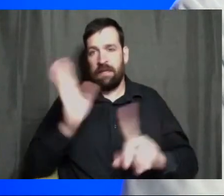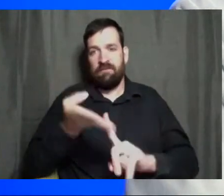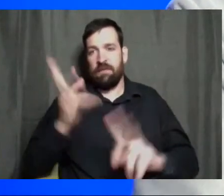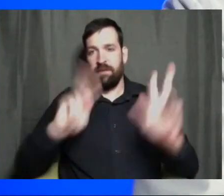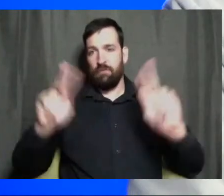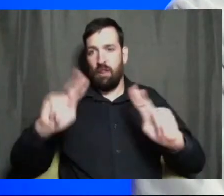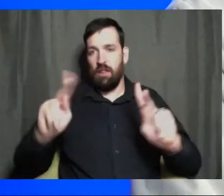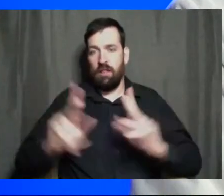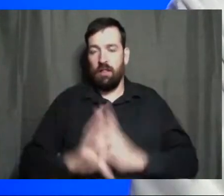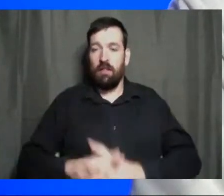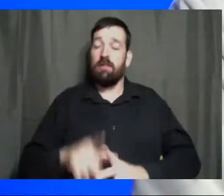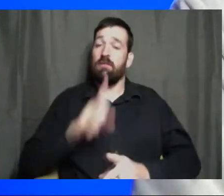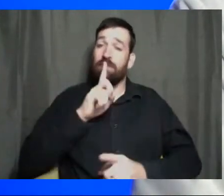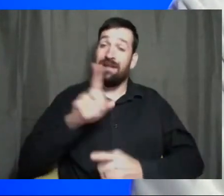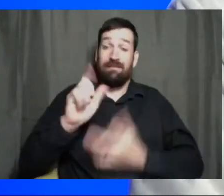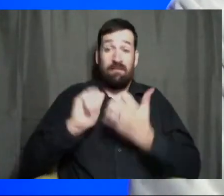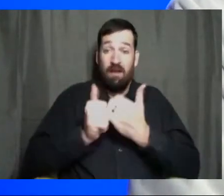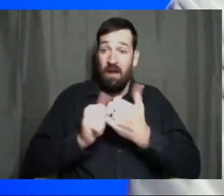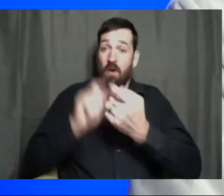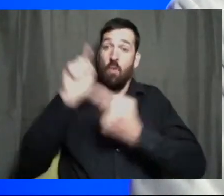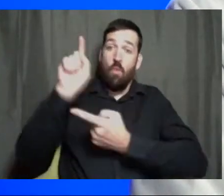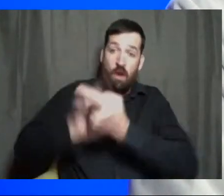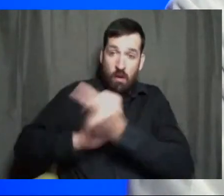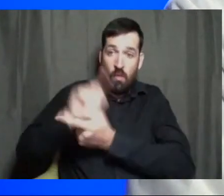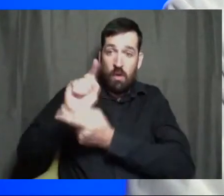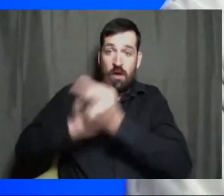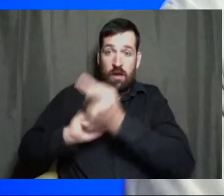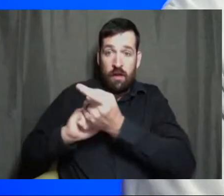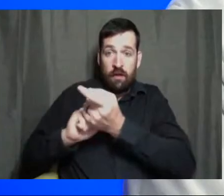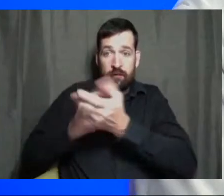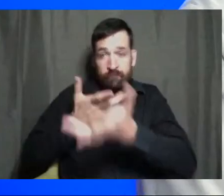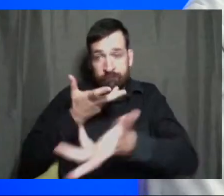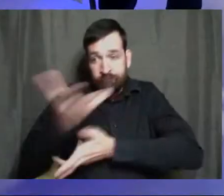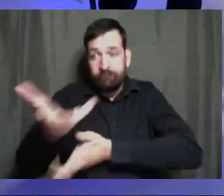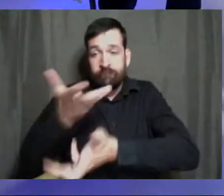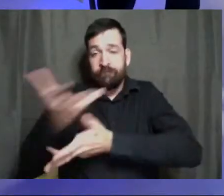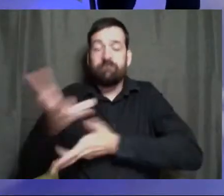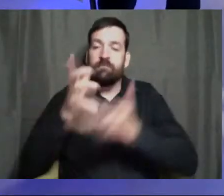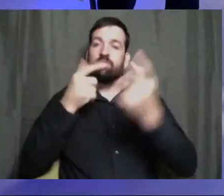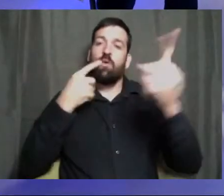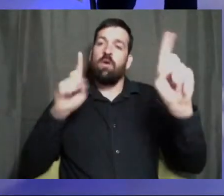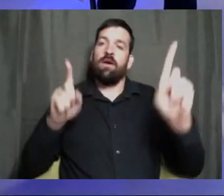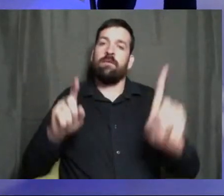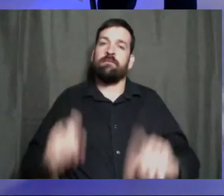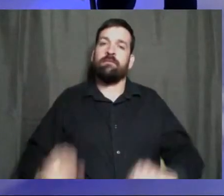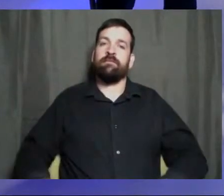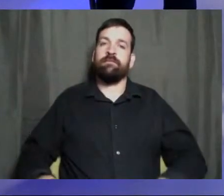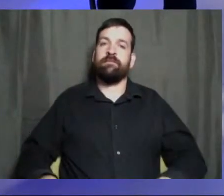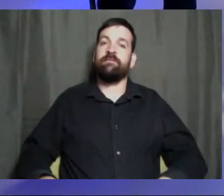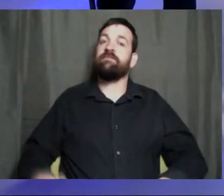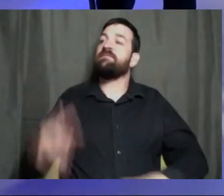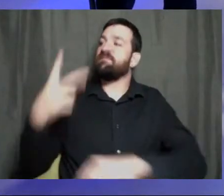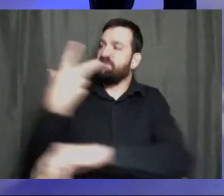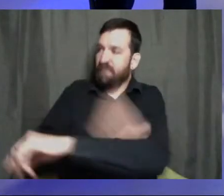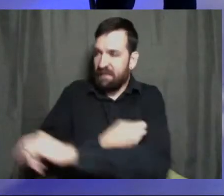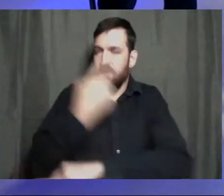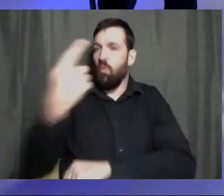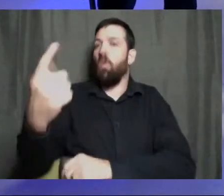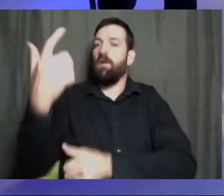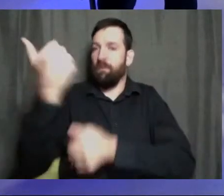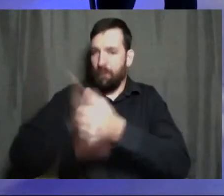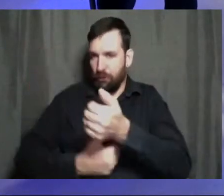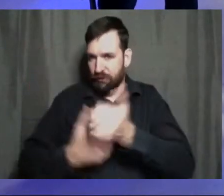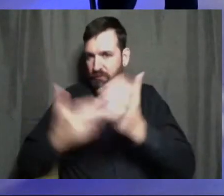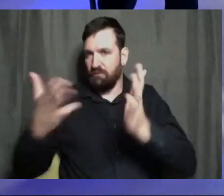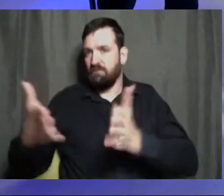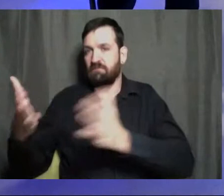one-on-one mentoring and coaching that I think will do the job. Getting people vaccinated one person at a time, educating Absolutely. them one at a time. That's why we do what right. we